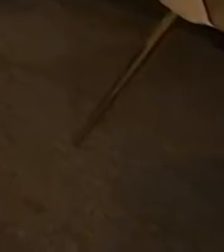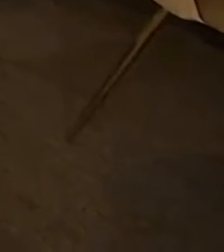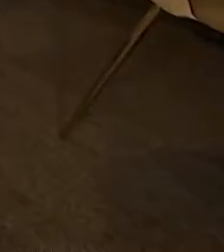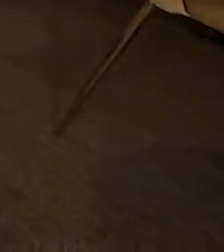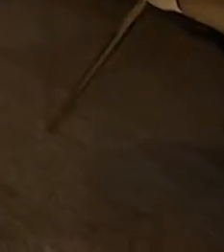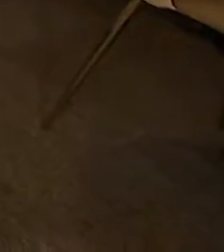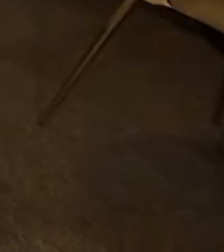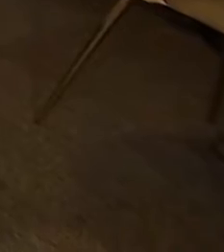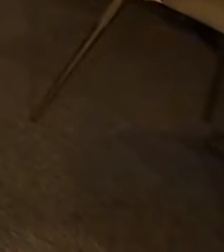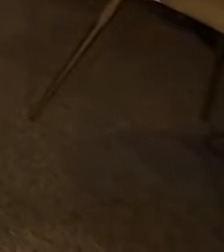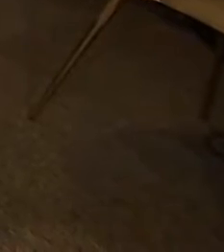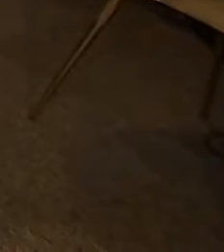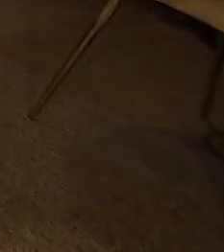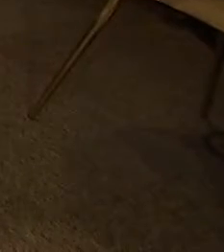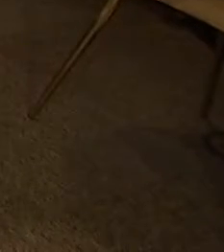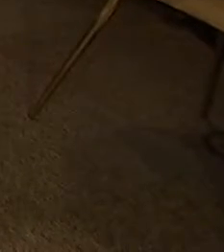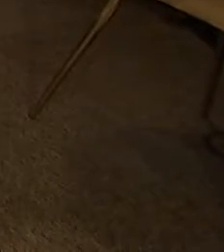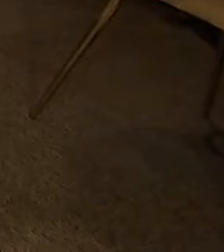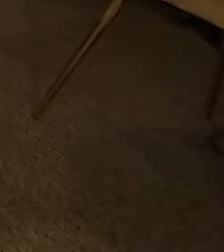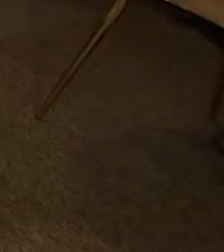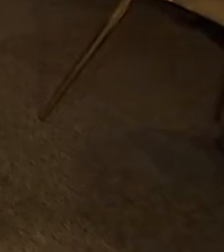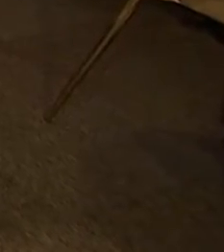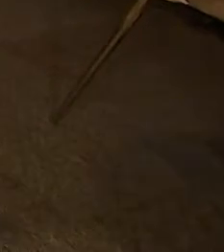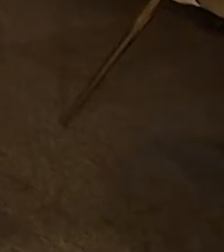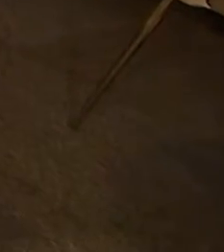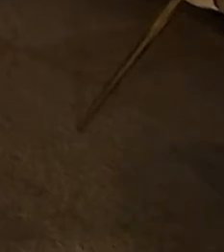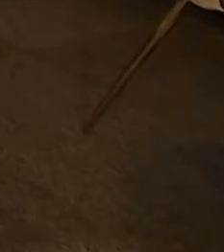Fan vad fint att ni kom hit. Oh, men tusen kul, tack för att ni vill spela.